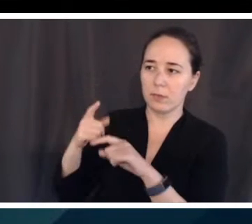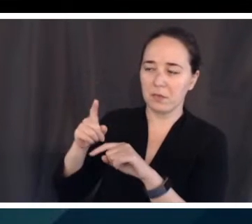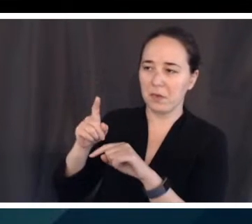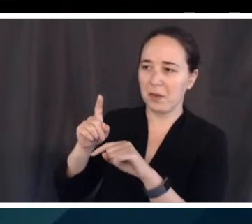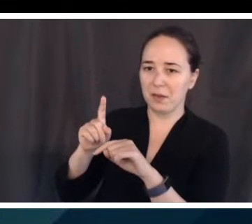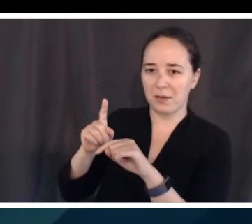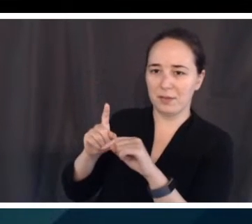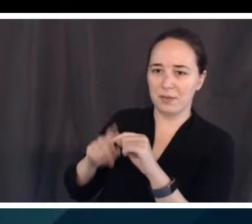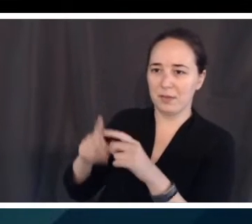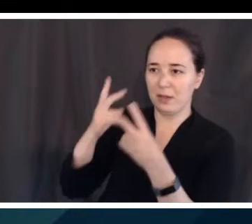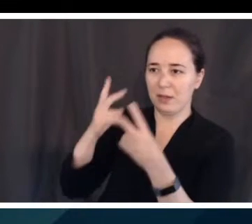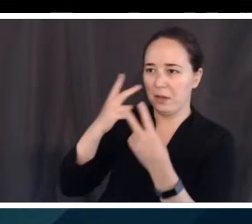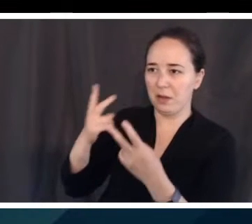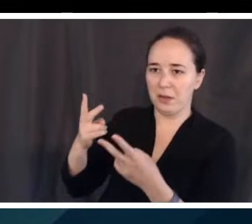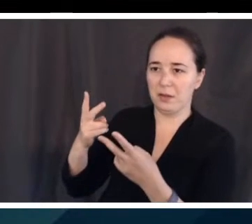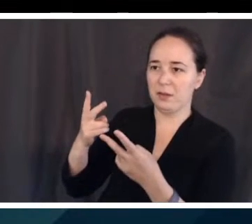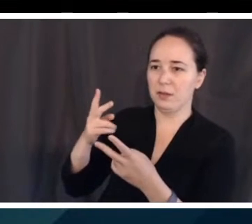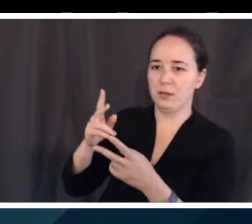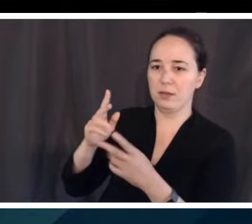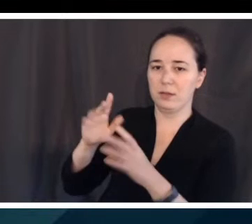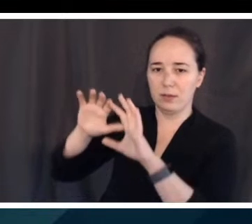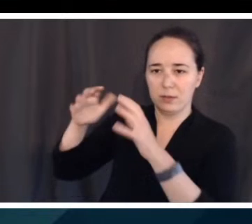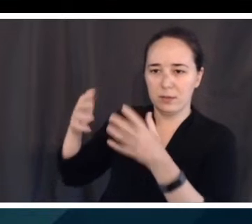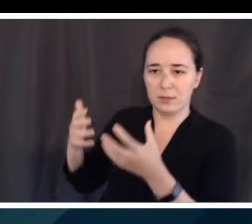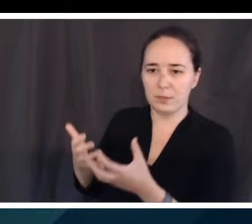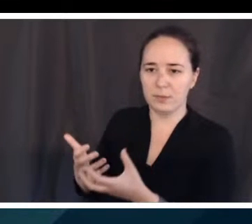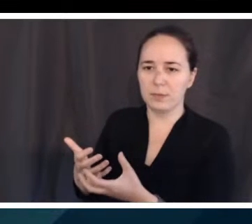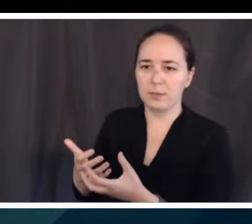from my not so distant past. But